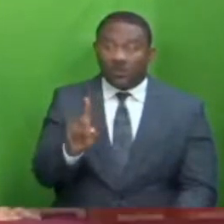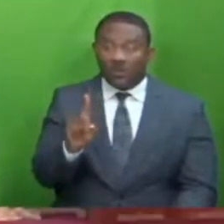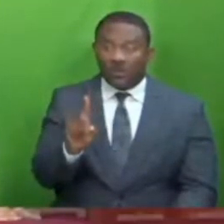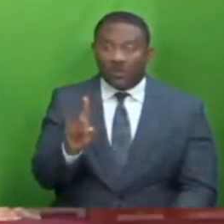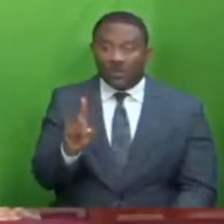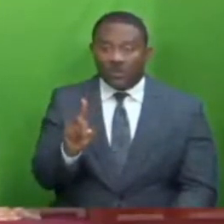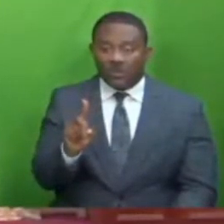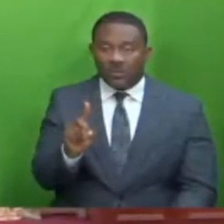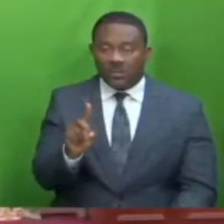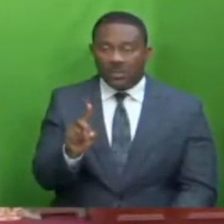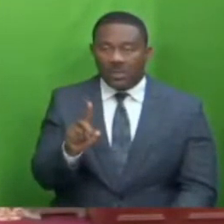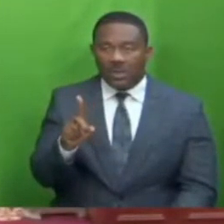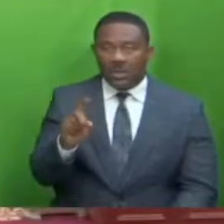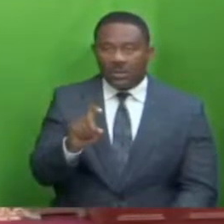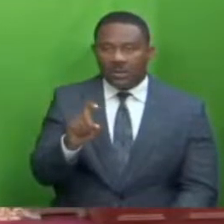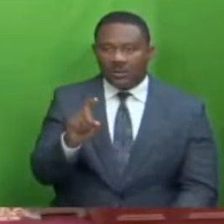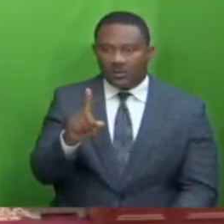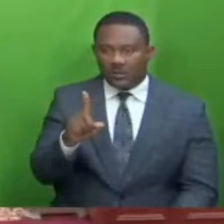to